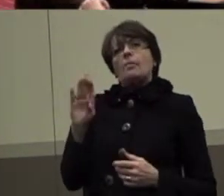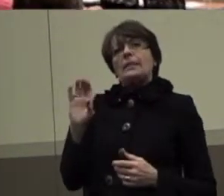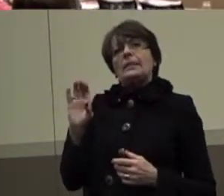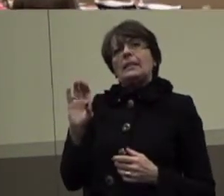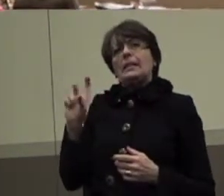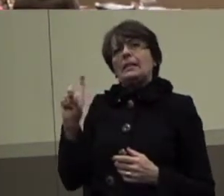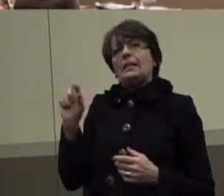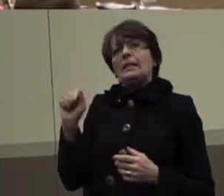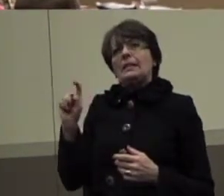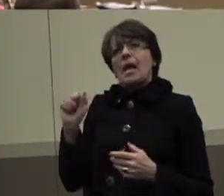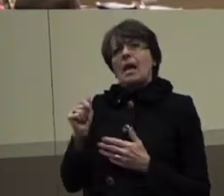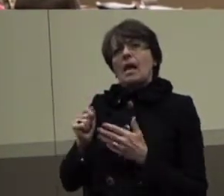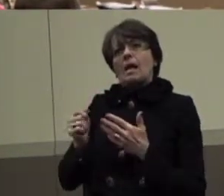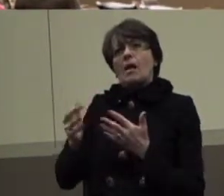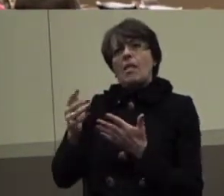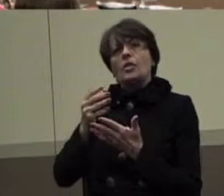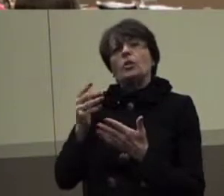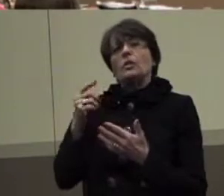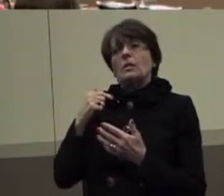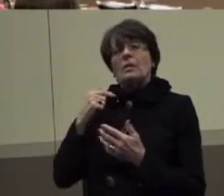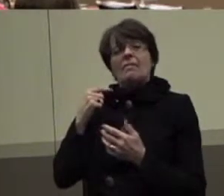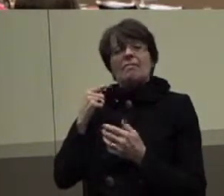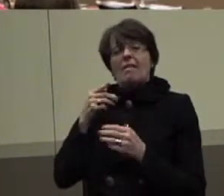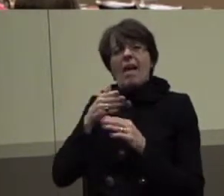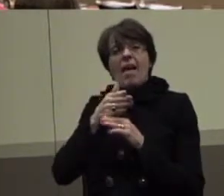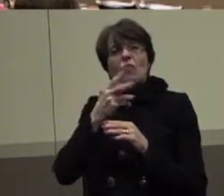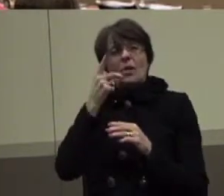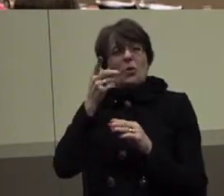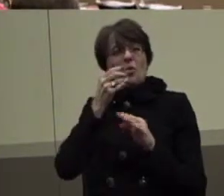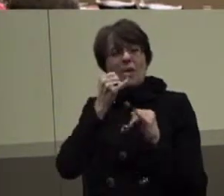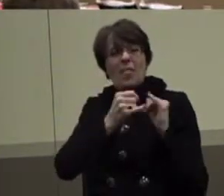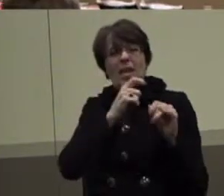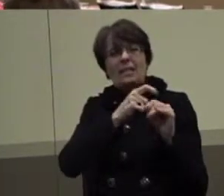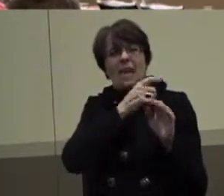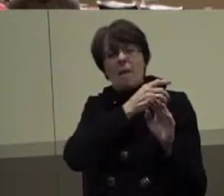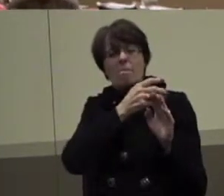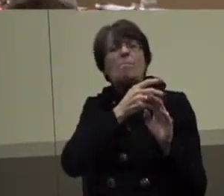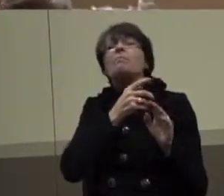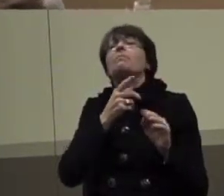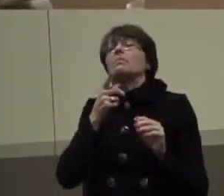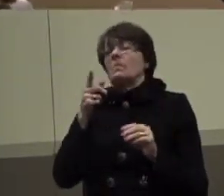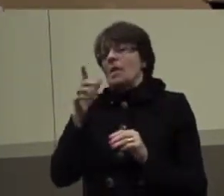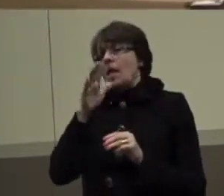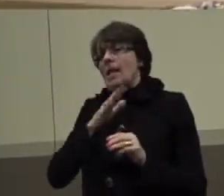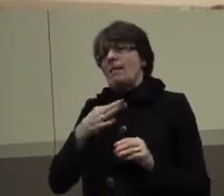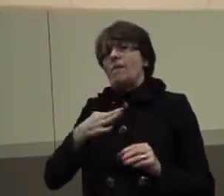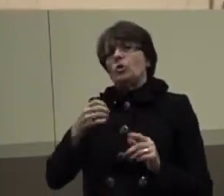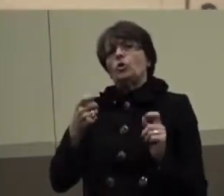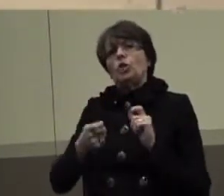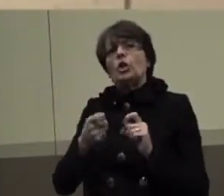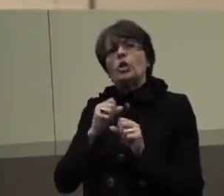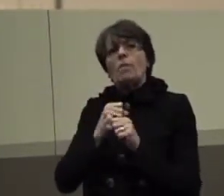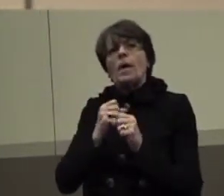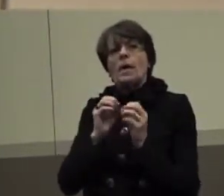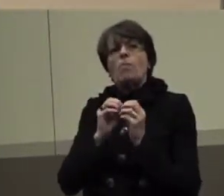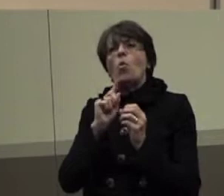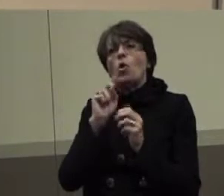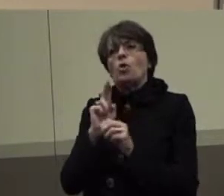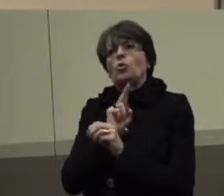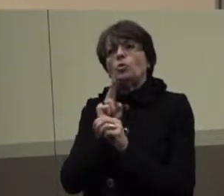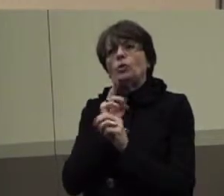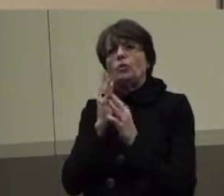collection. Since I saw you last, a lady volunteered to change it and make it even more